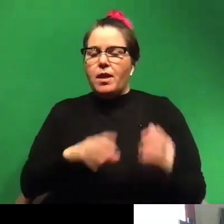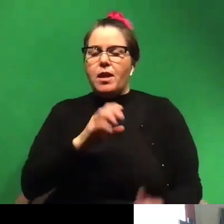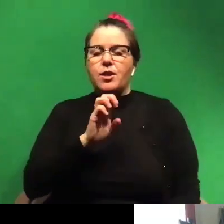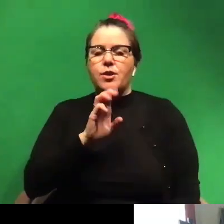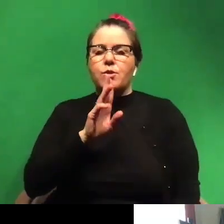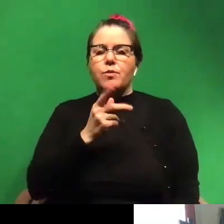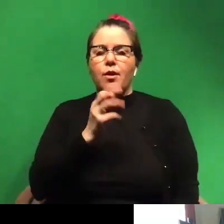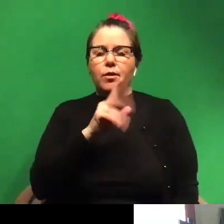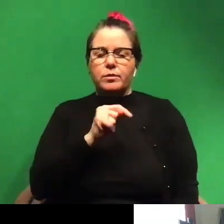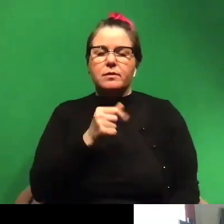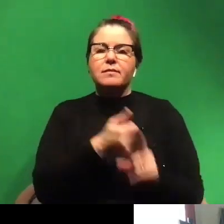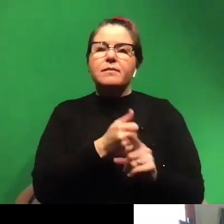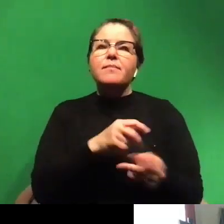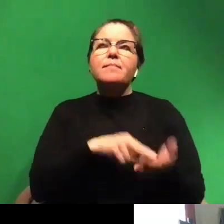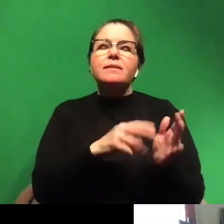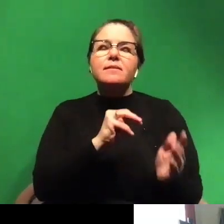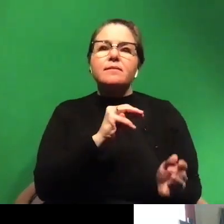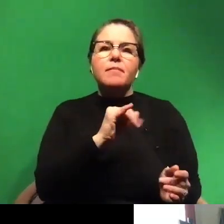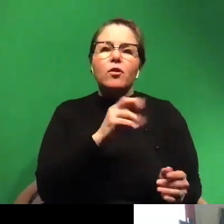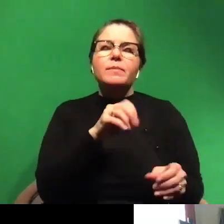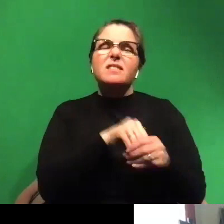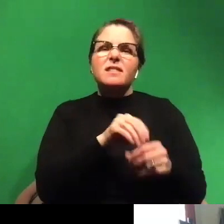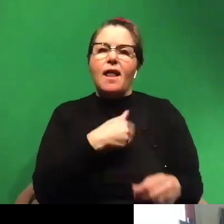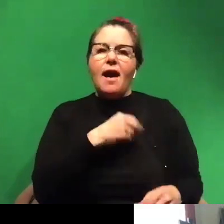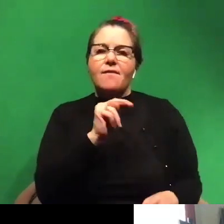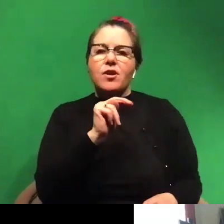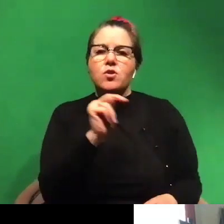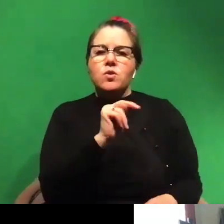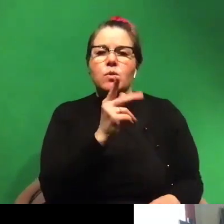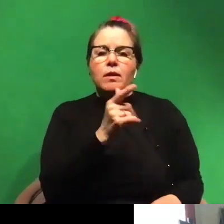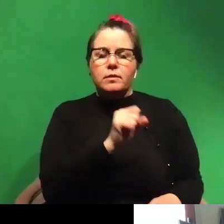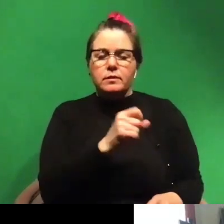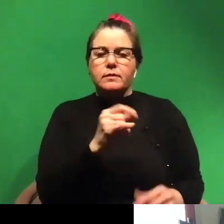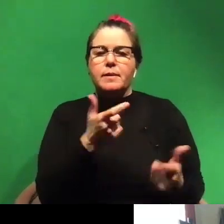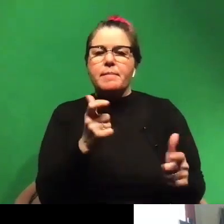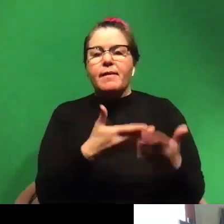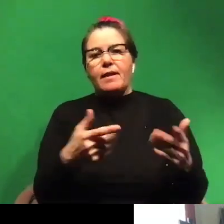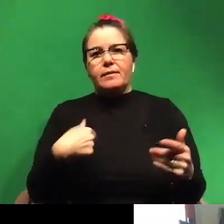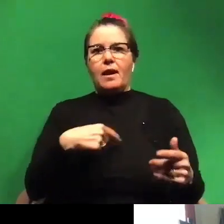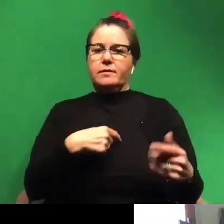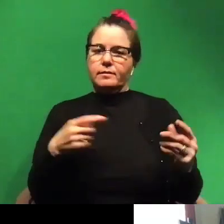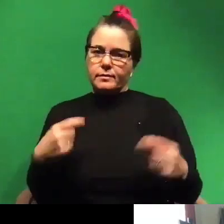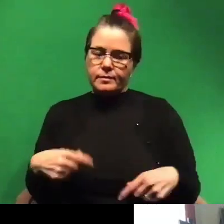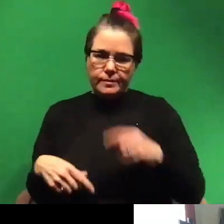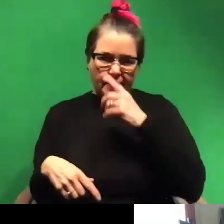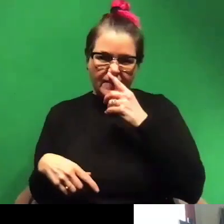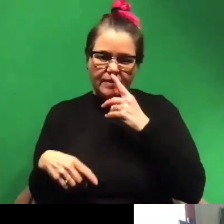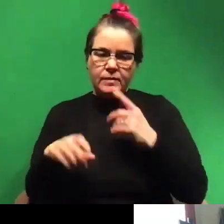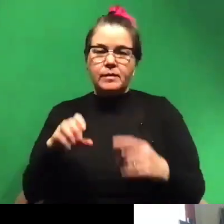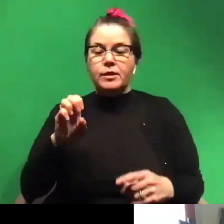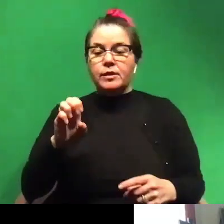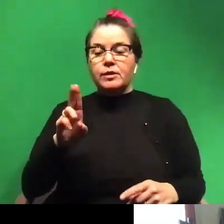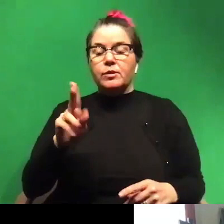are microbes that have nuclei in them, and other big things like us, we're eukaryotes. But these eukaryotes